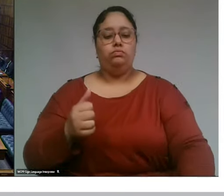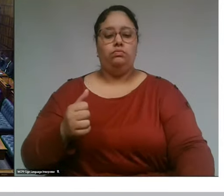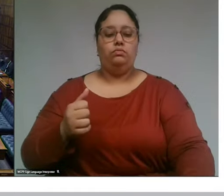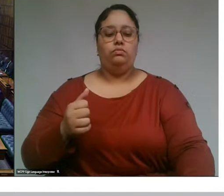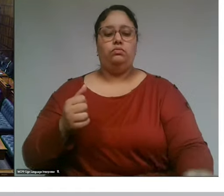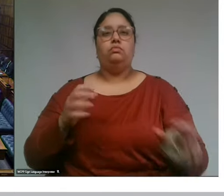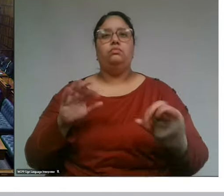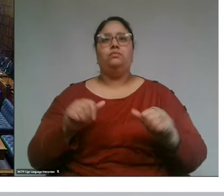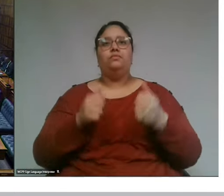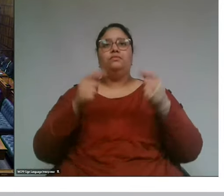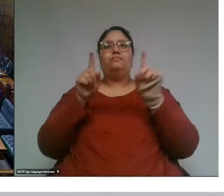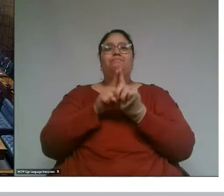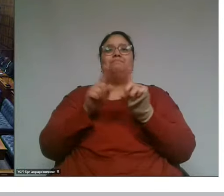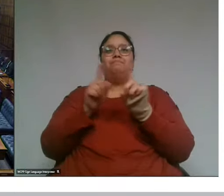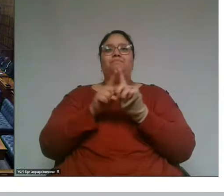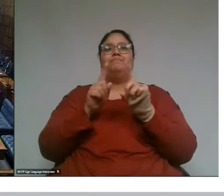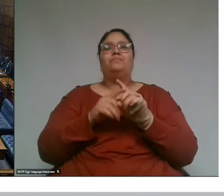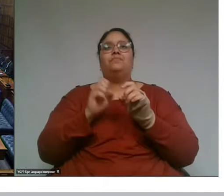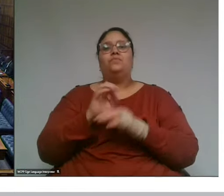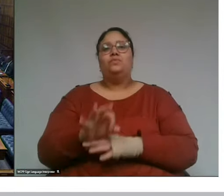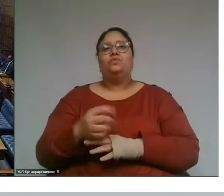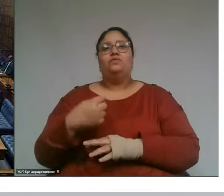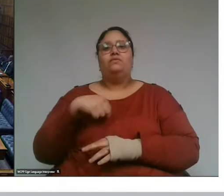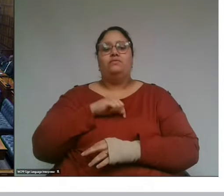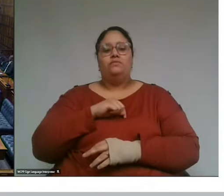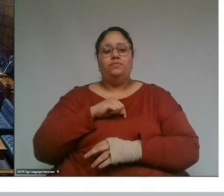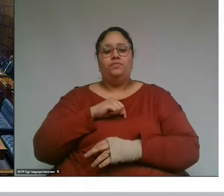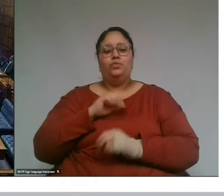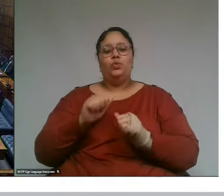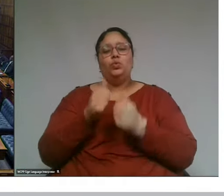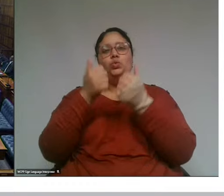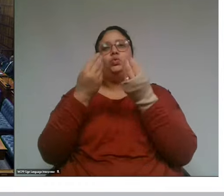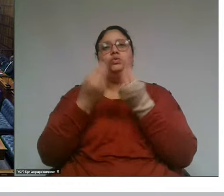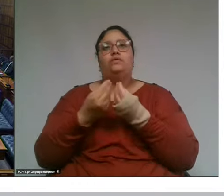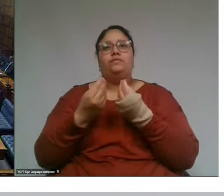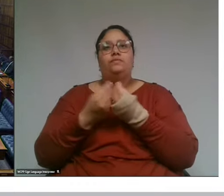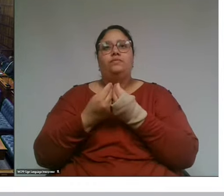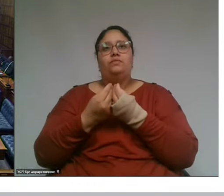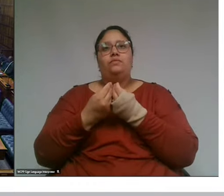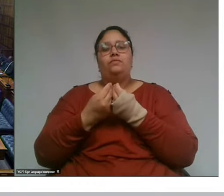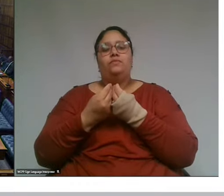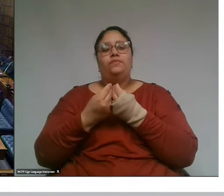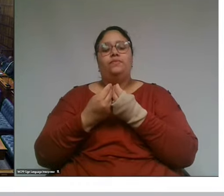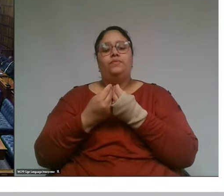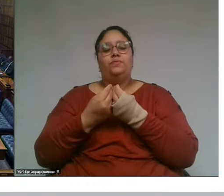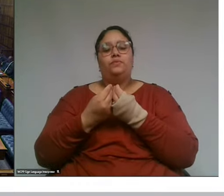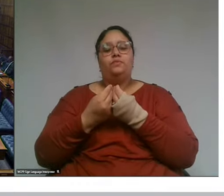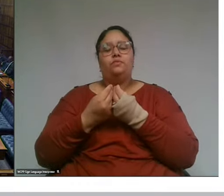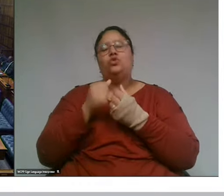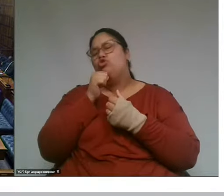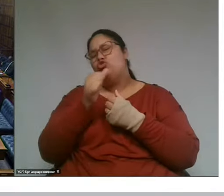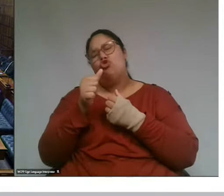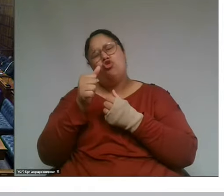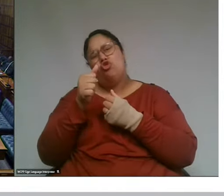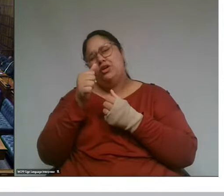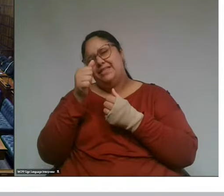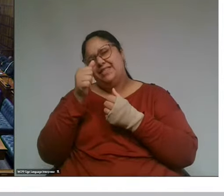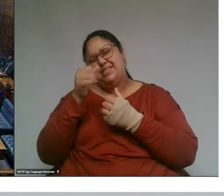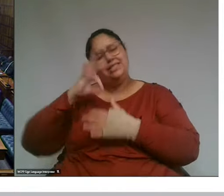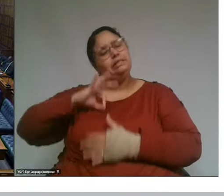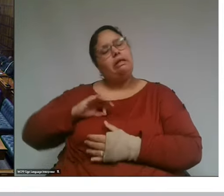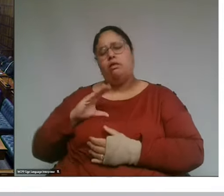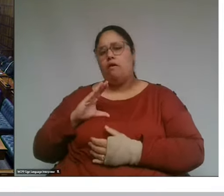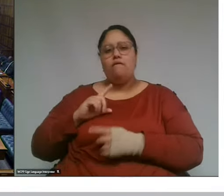of of um uh good um I would say not incentives but a good